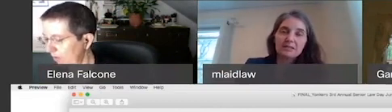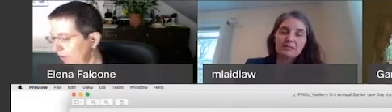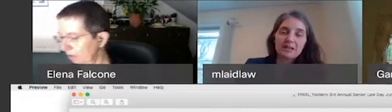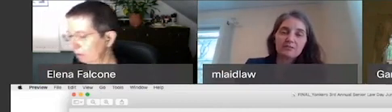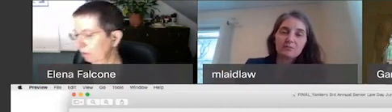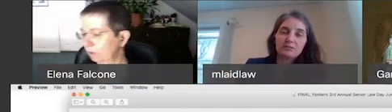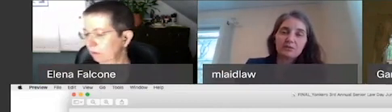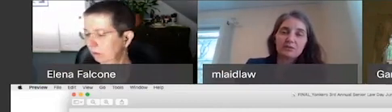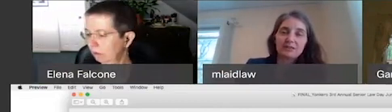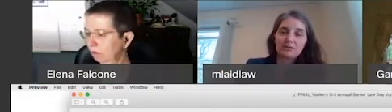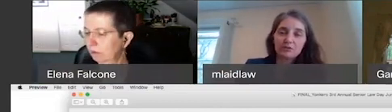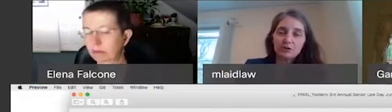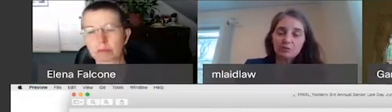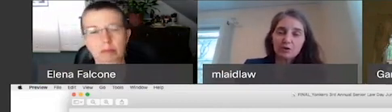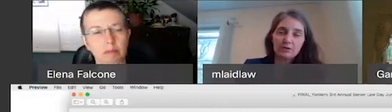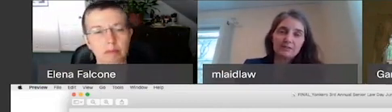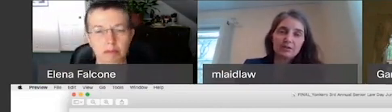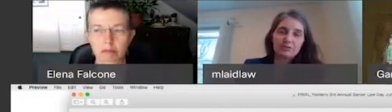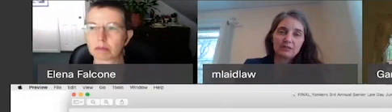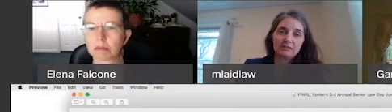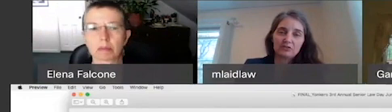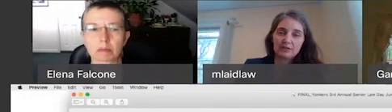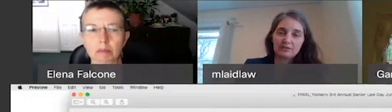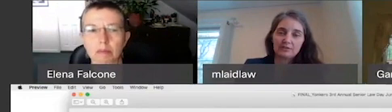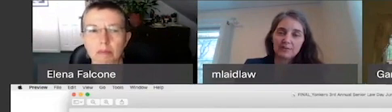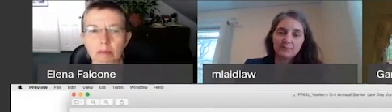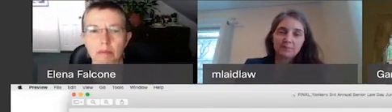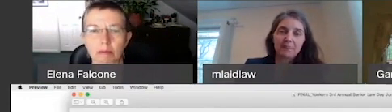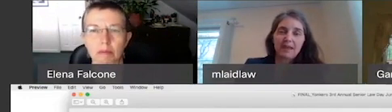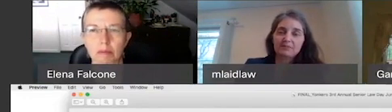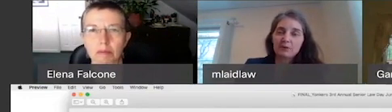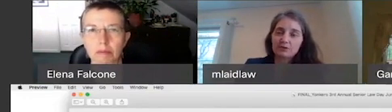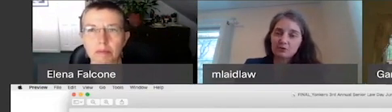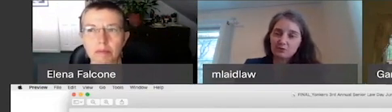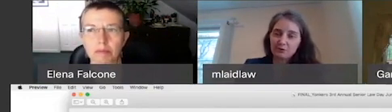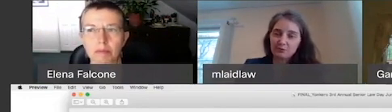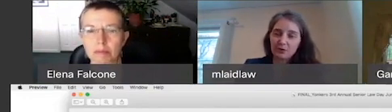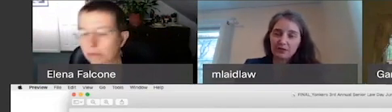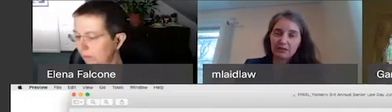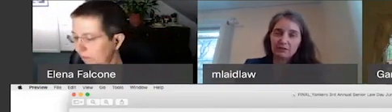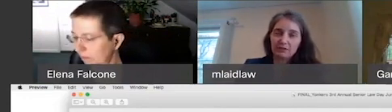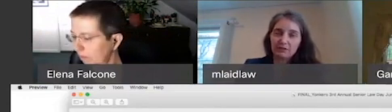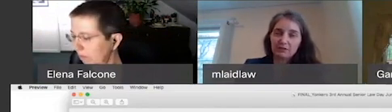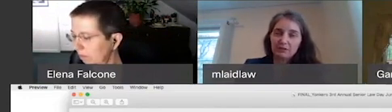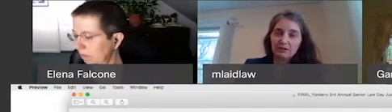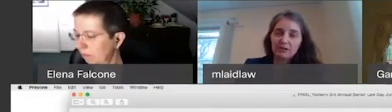that is left in what's known as a third-party special needs trust, as opposed to a first party.